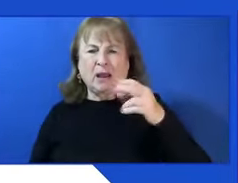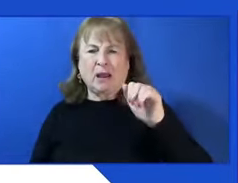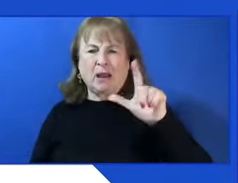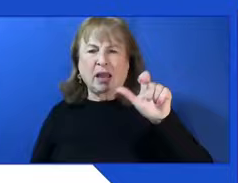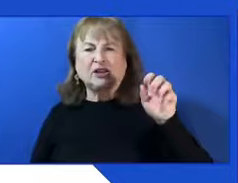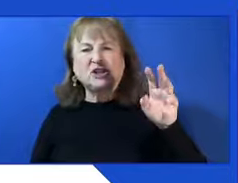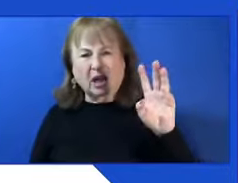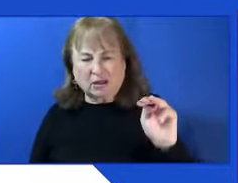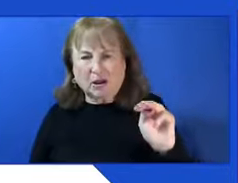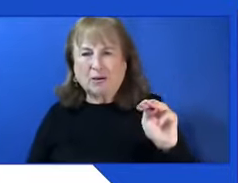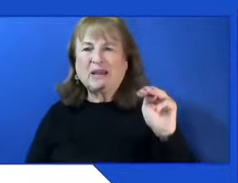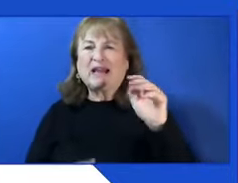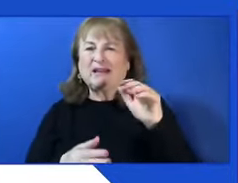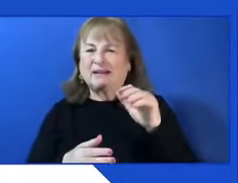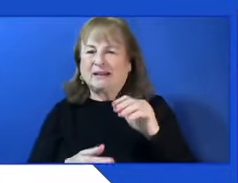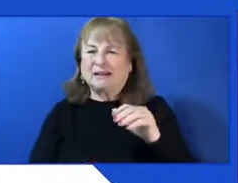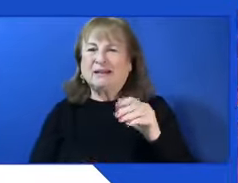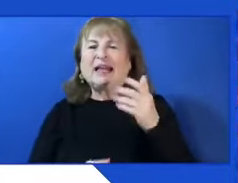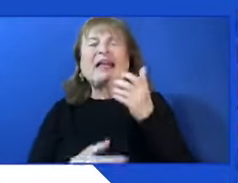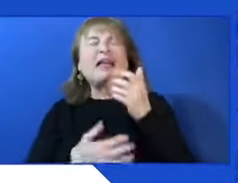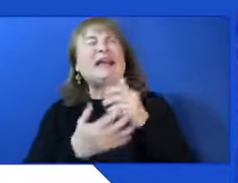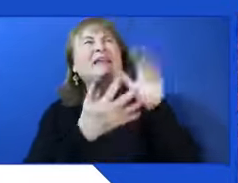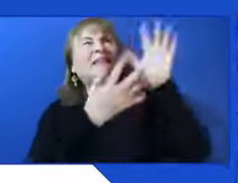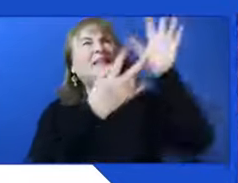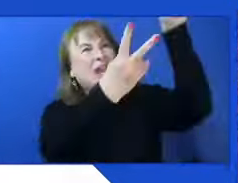Hashem. Amin.